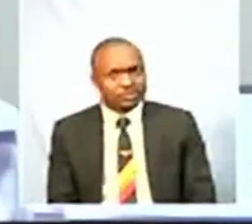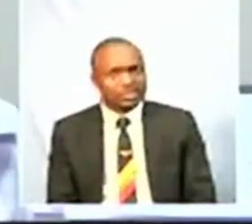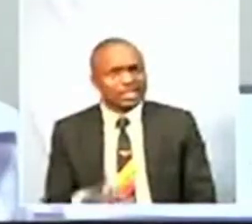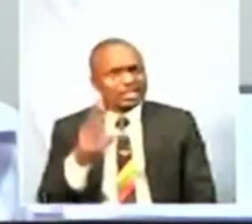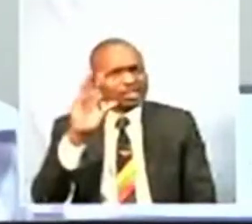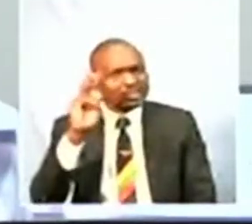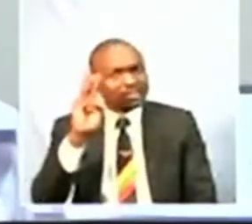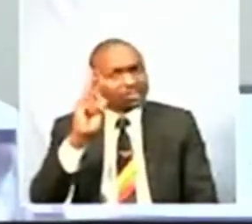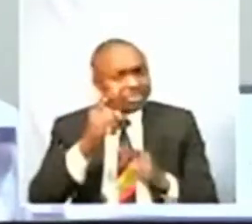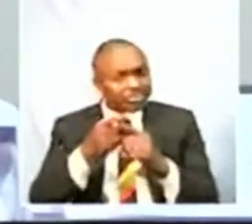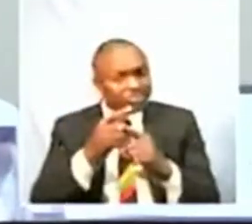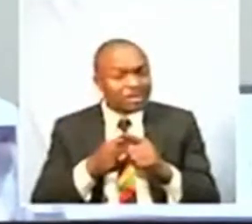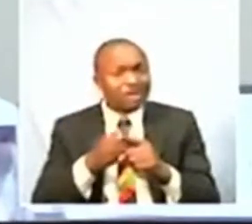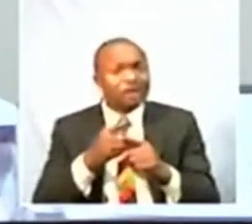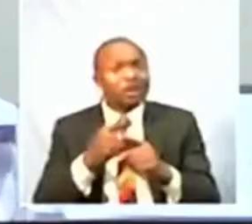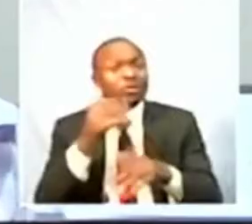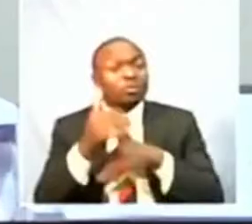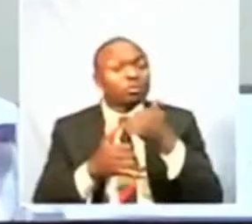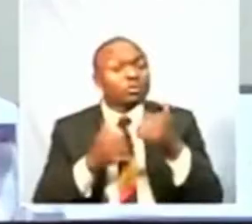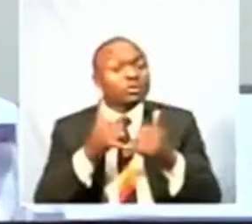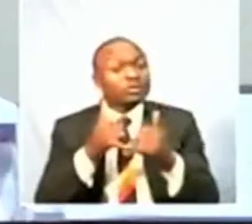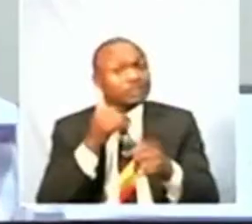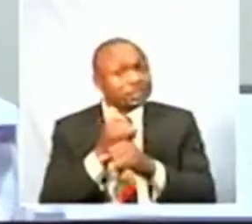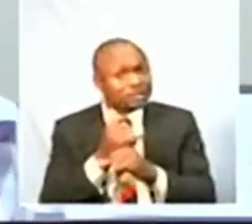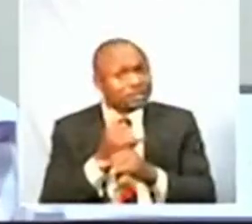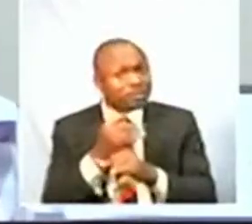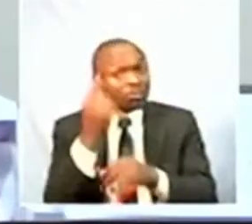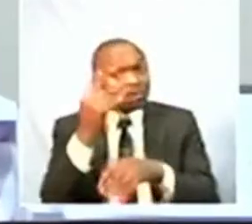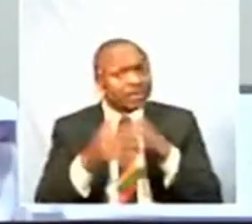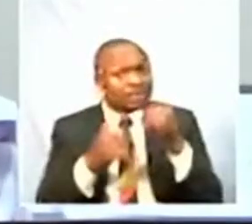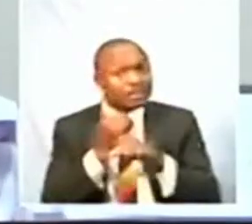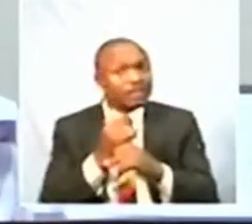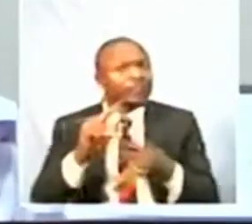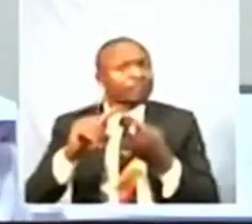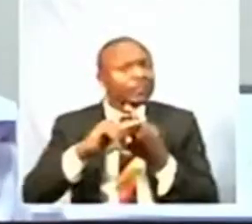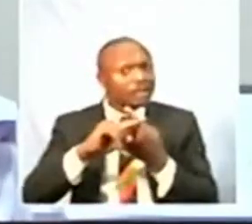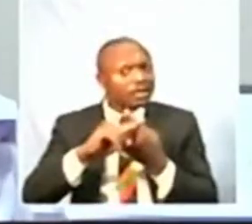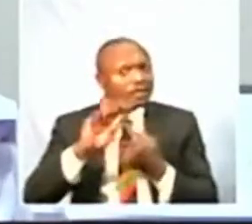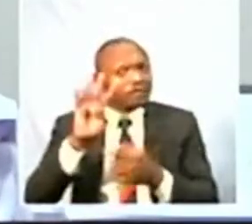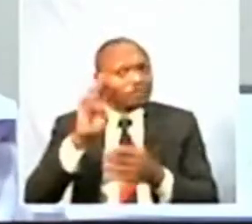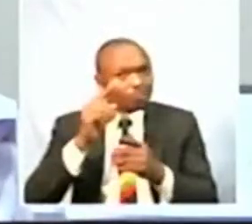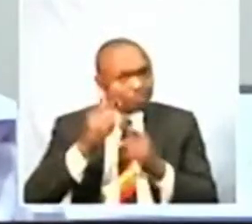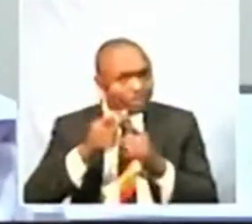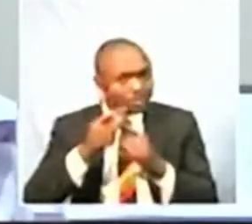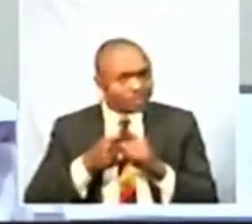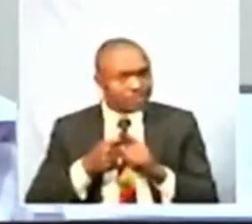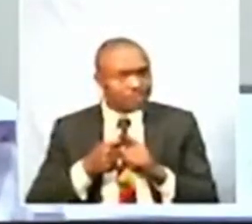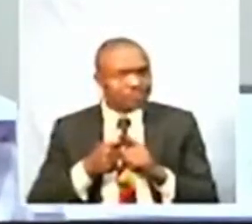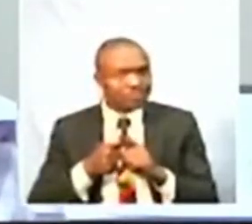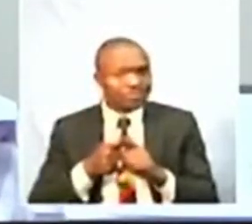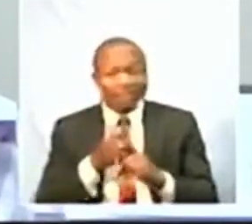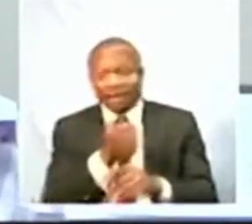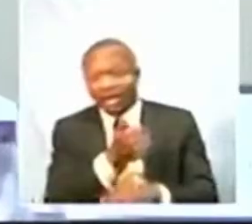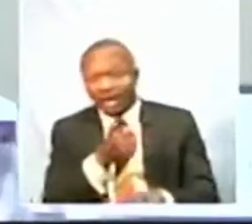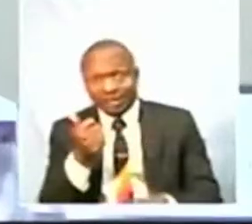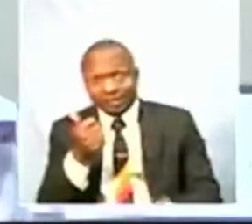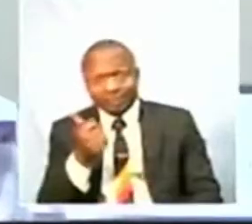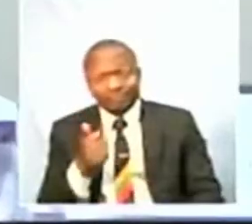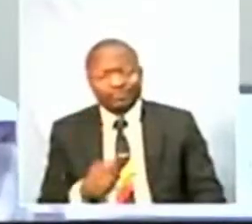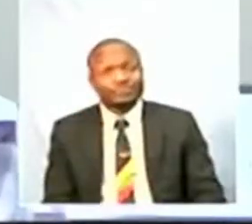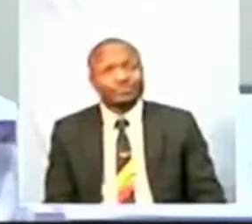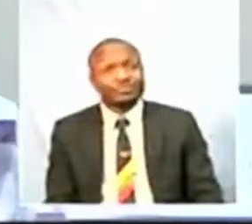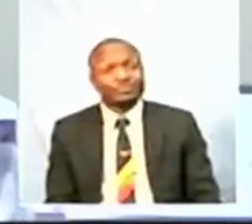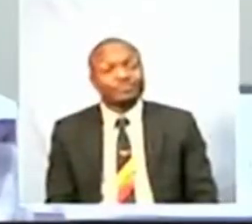16 months is a year plus 4 months. The other